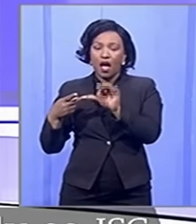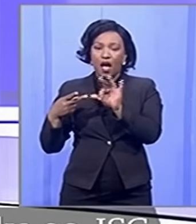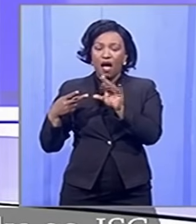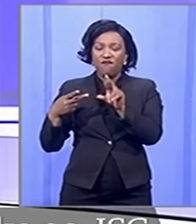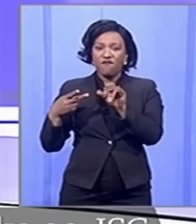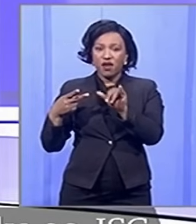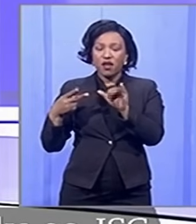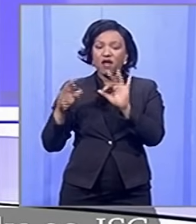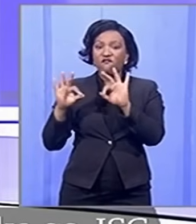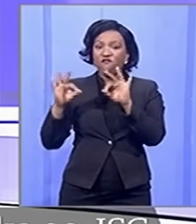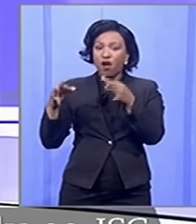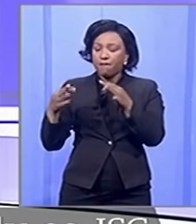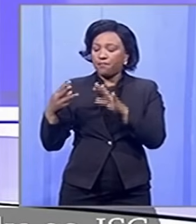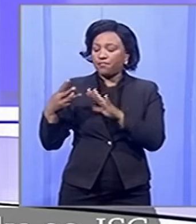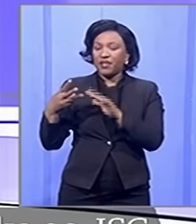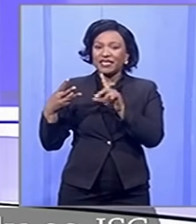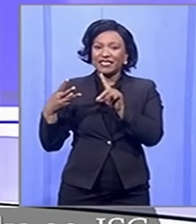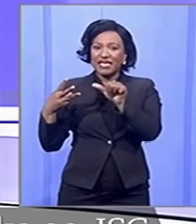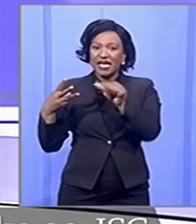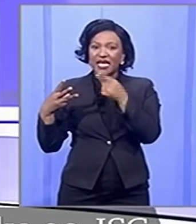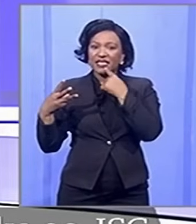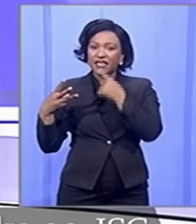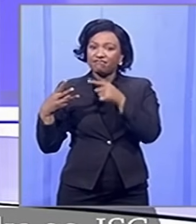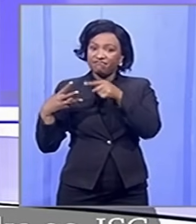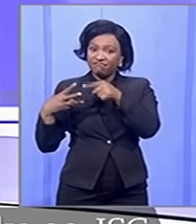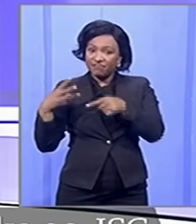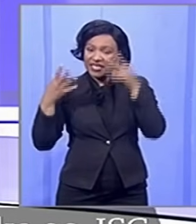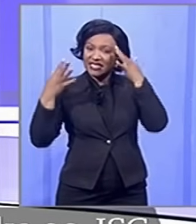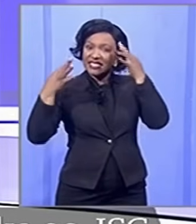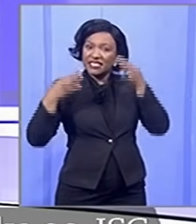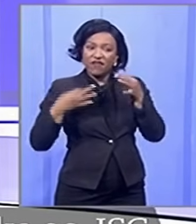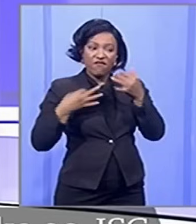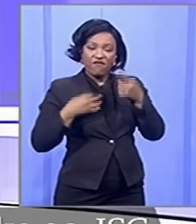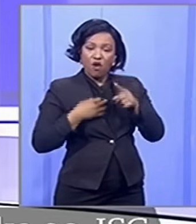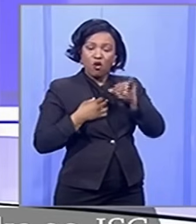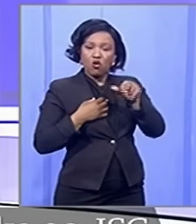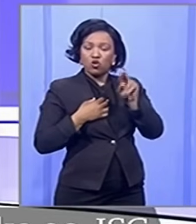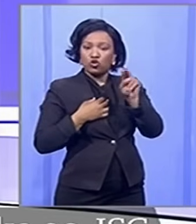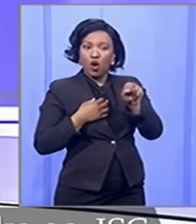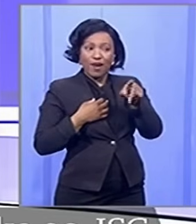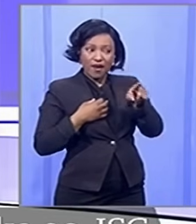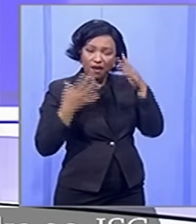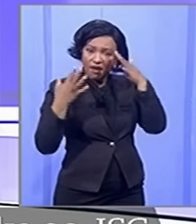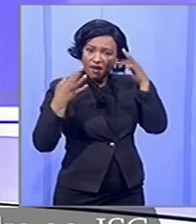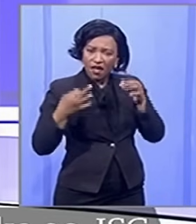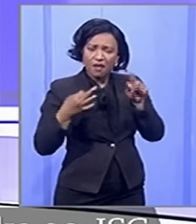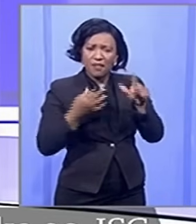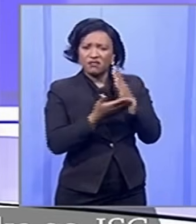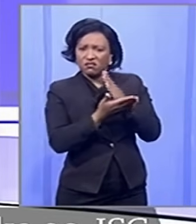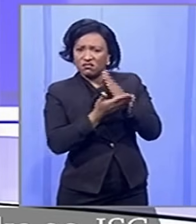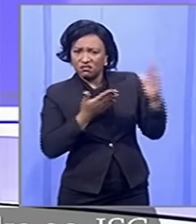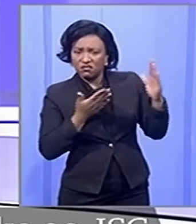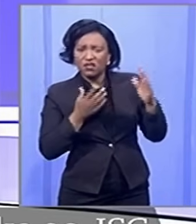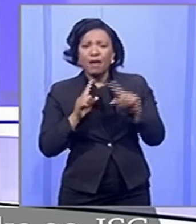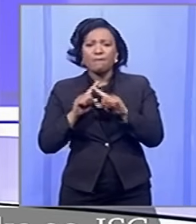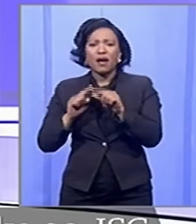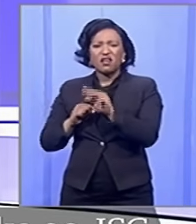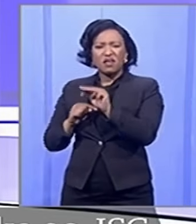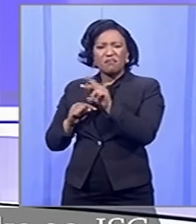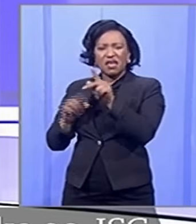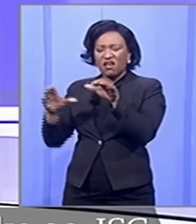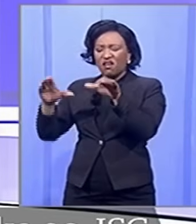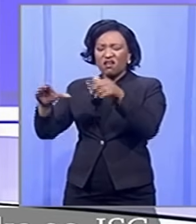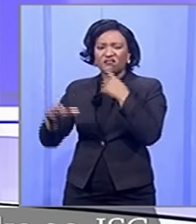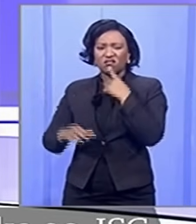dikgorotsheko di beele ka thoko go thwalwa ga Hlophe ka ditirelong tša toka parlamenteng. E fela MK e re ga e tšhošwe